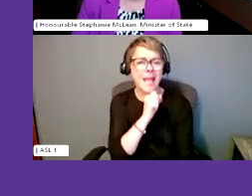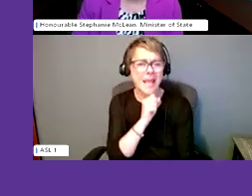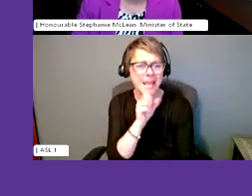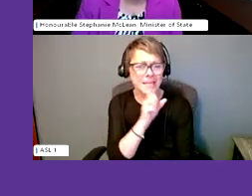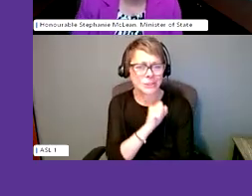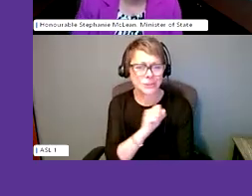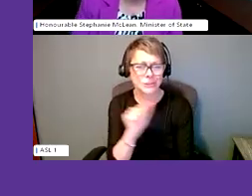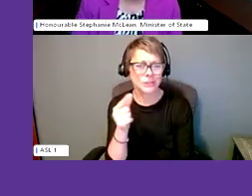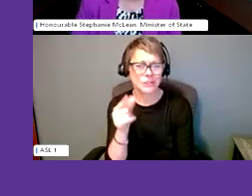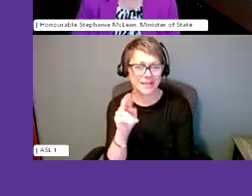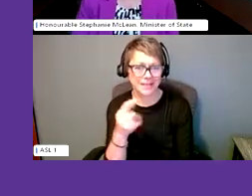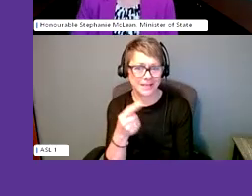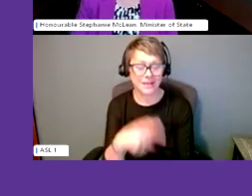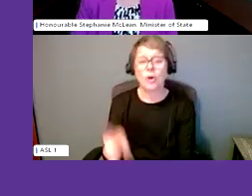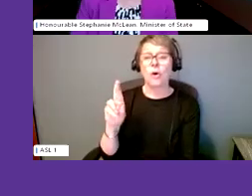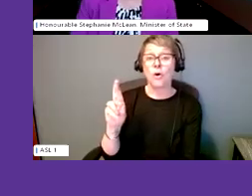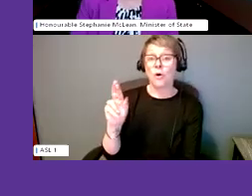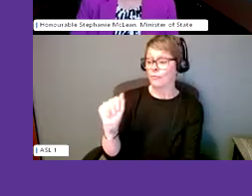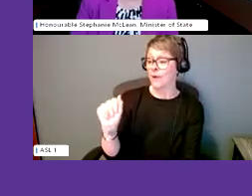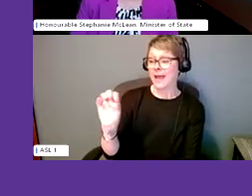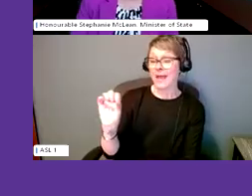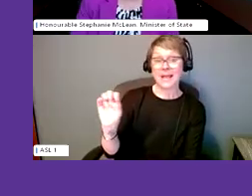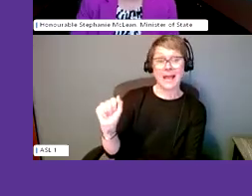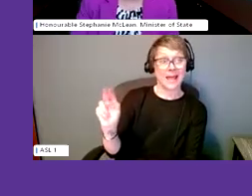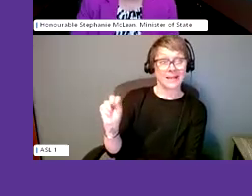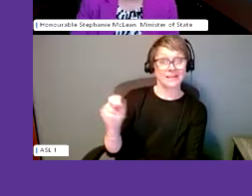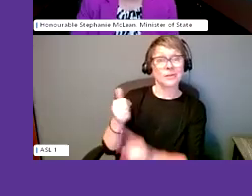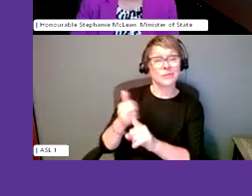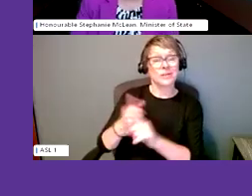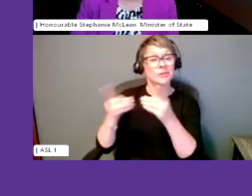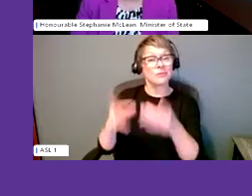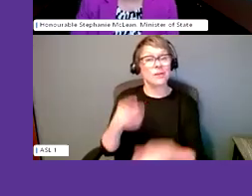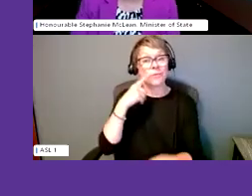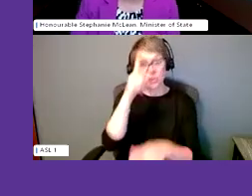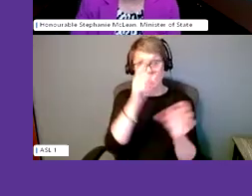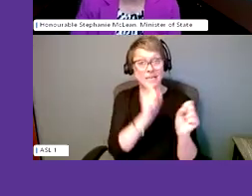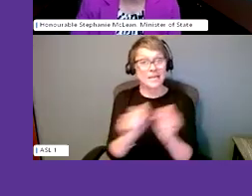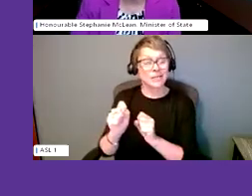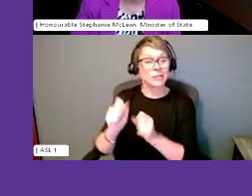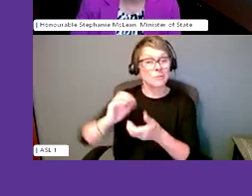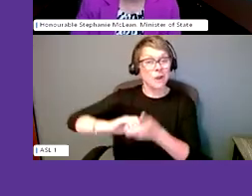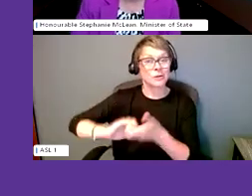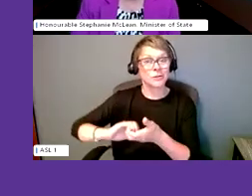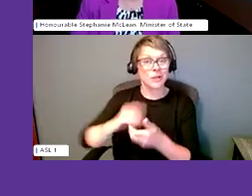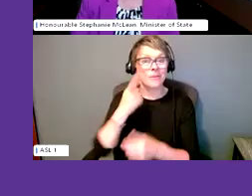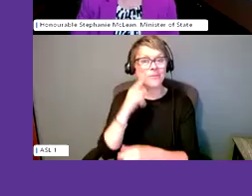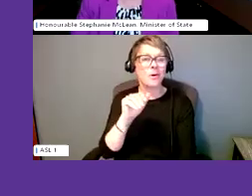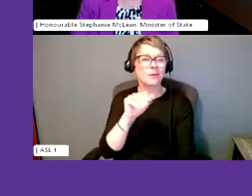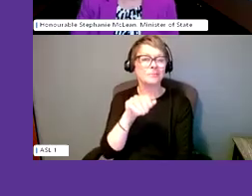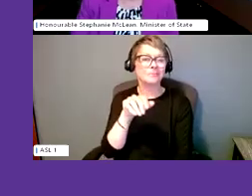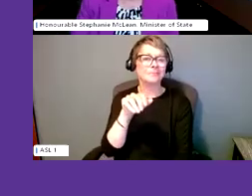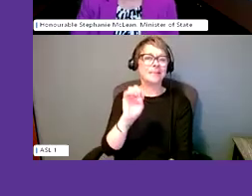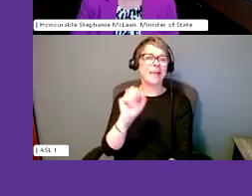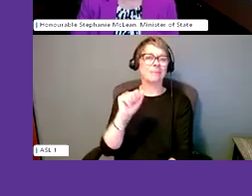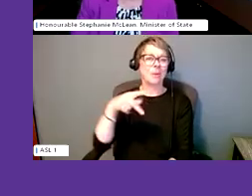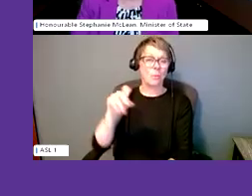And Rayanne is Director of Strategic Partnerships at Elder Abuse Prevention Ontario and a